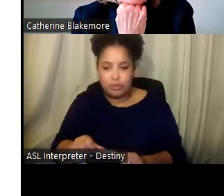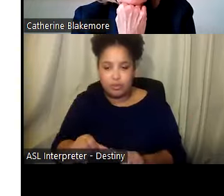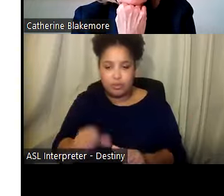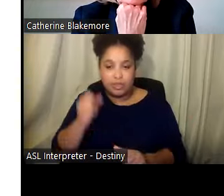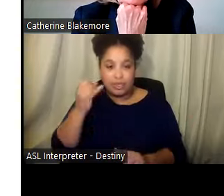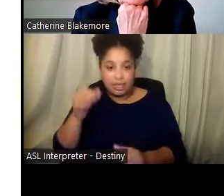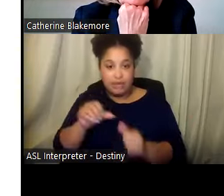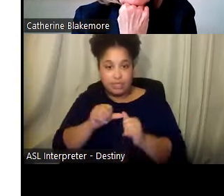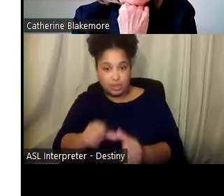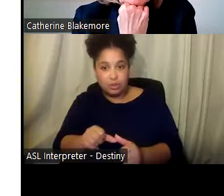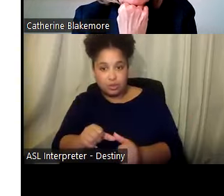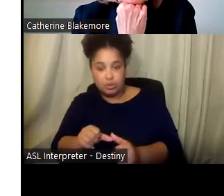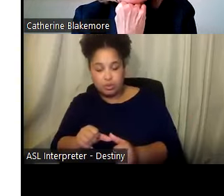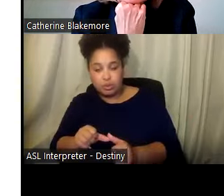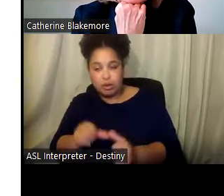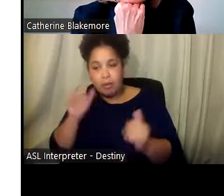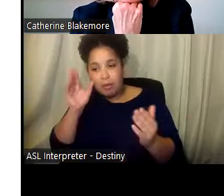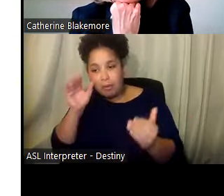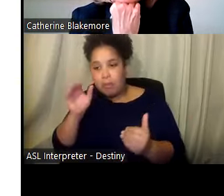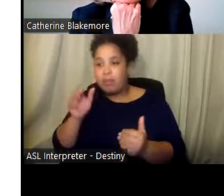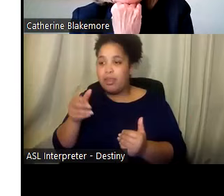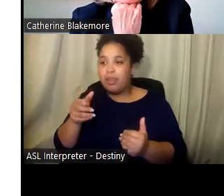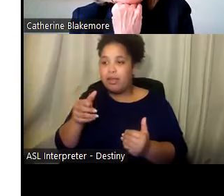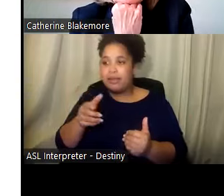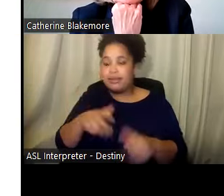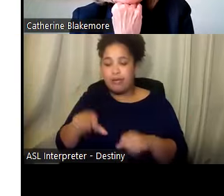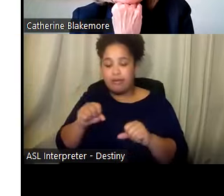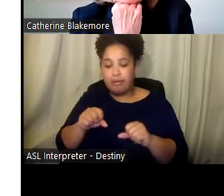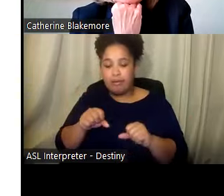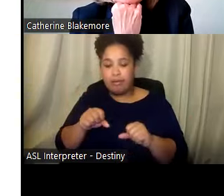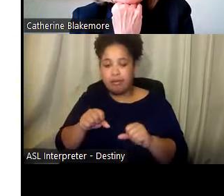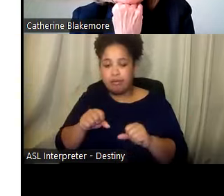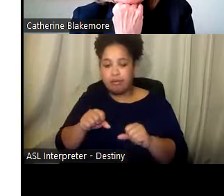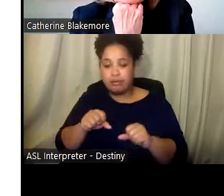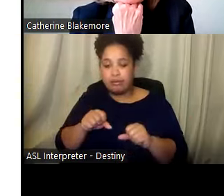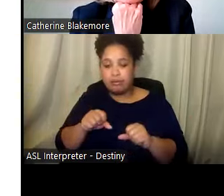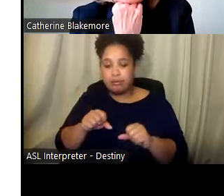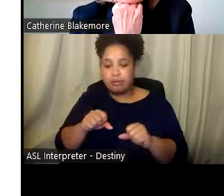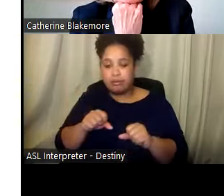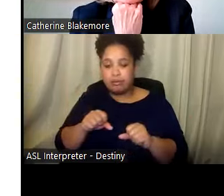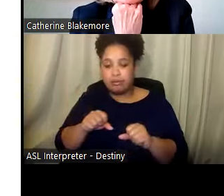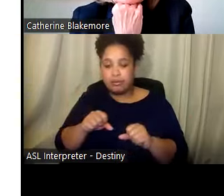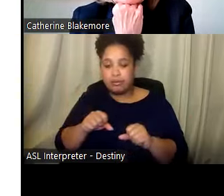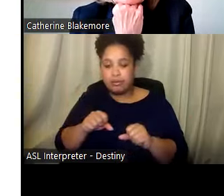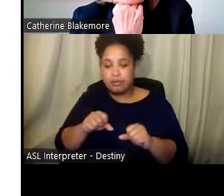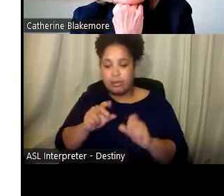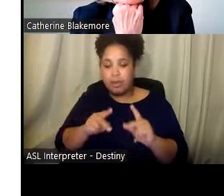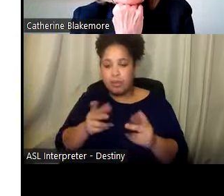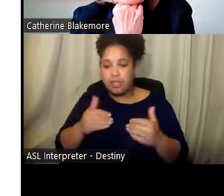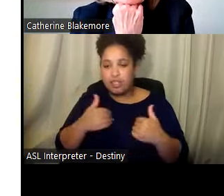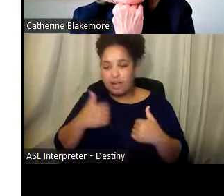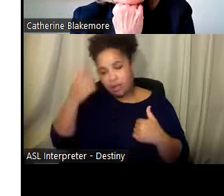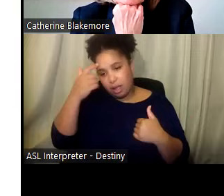does continue, that they take on also addressing the needs of those people who already have